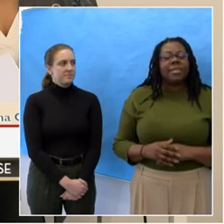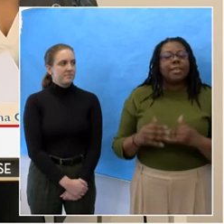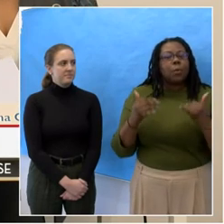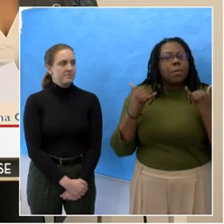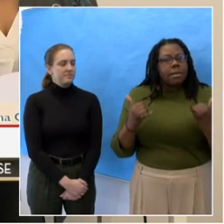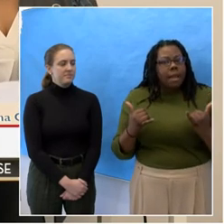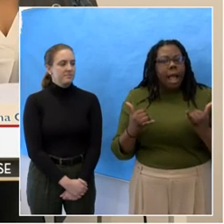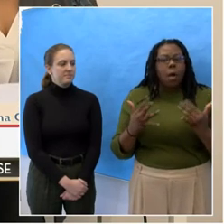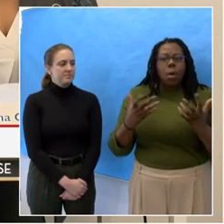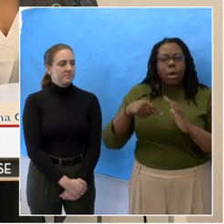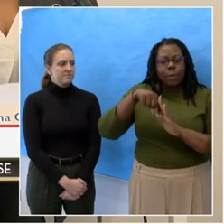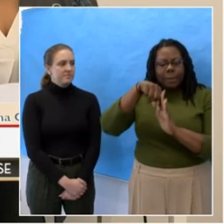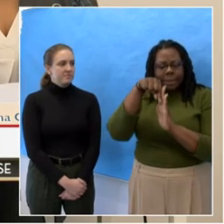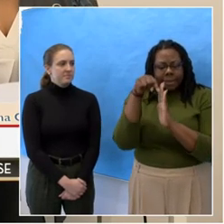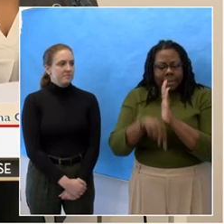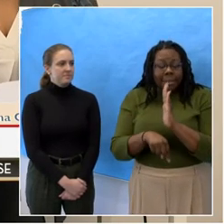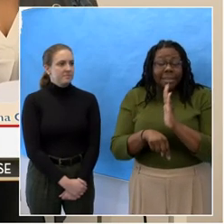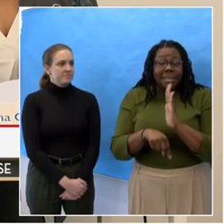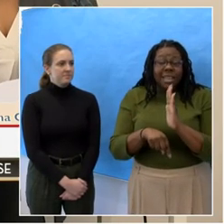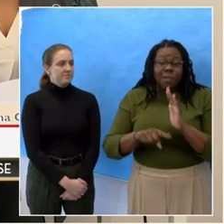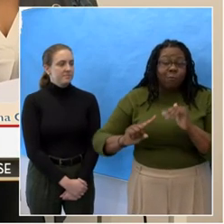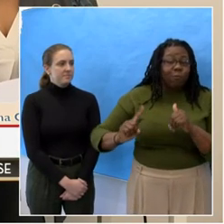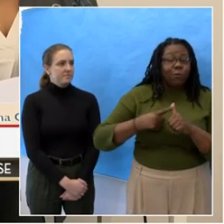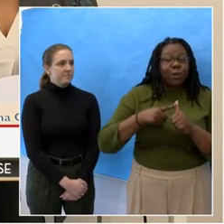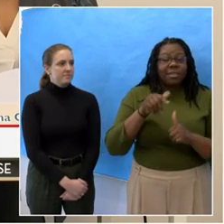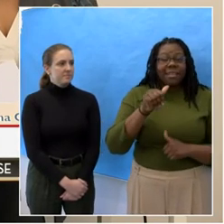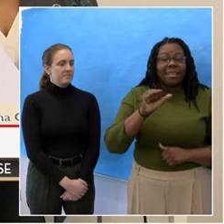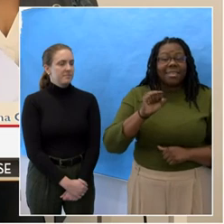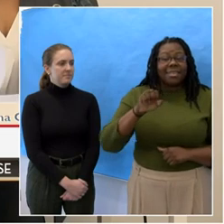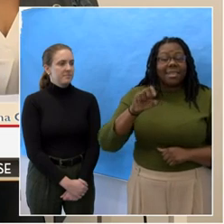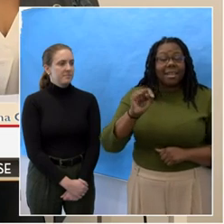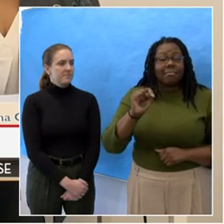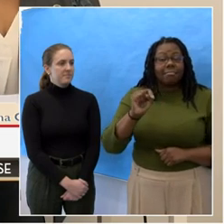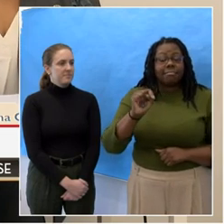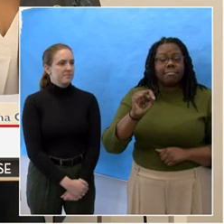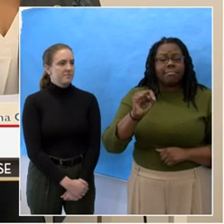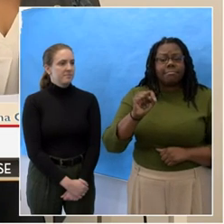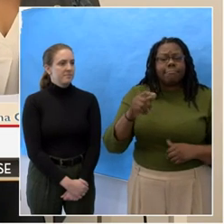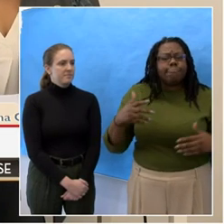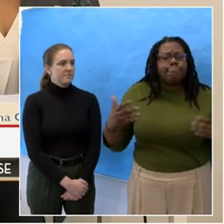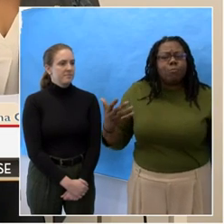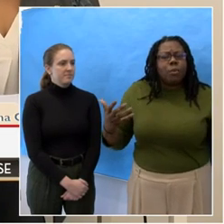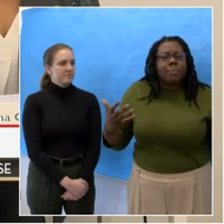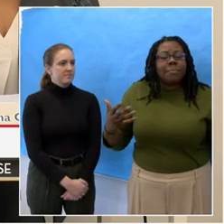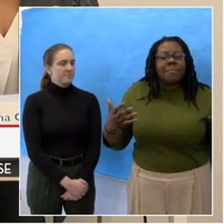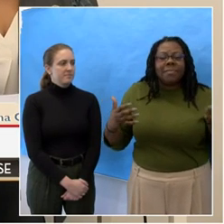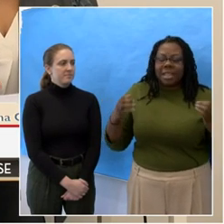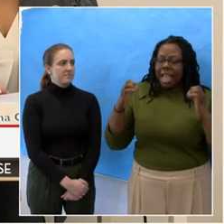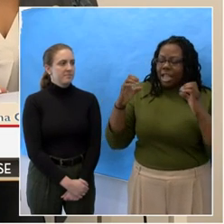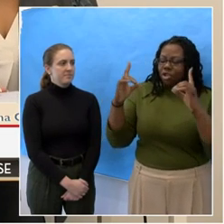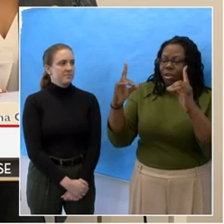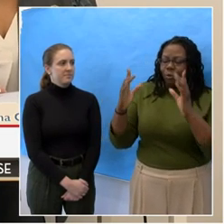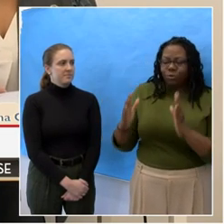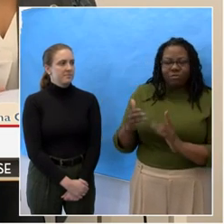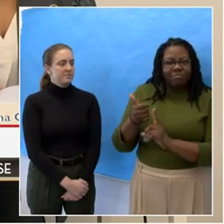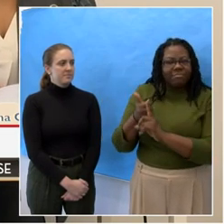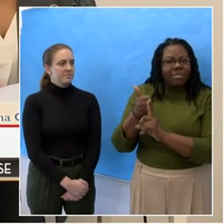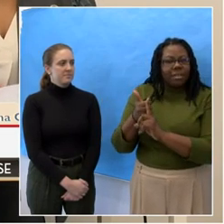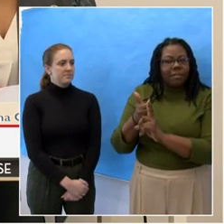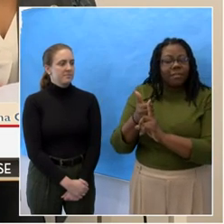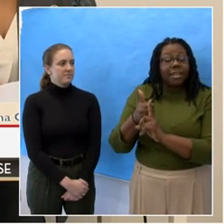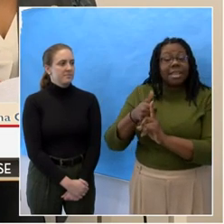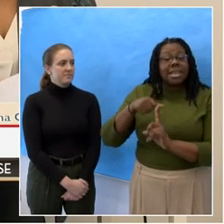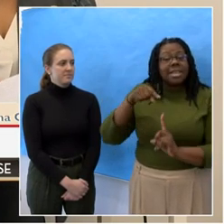asset, and that's our educators. And so this idea that there is rich professional development